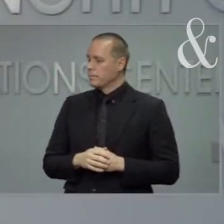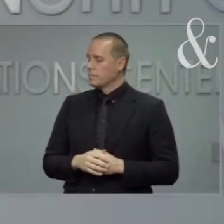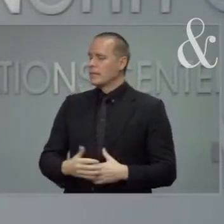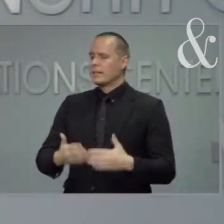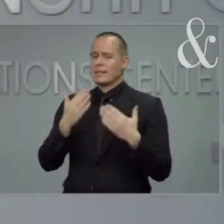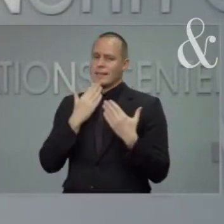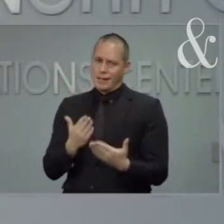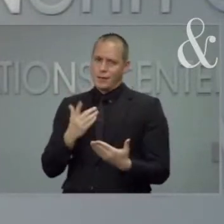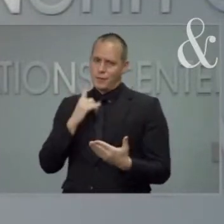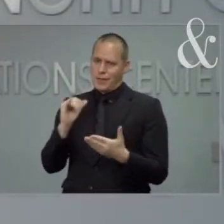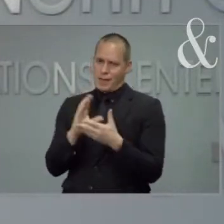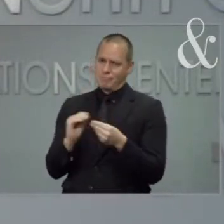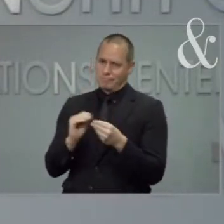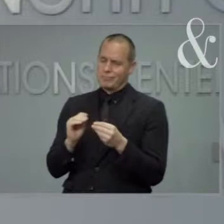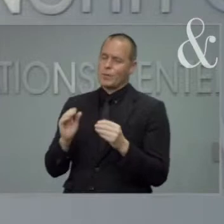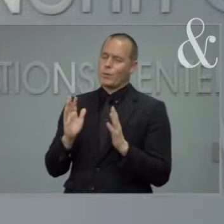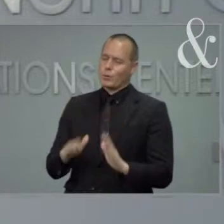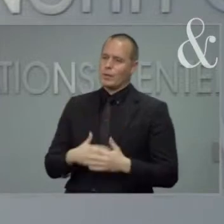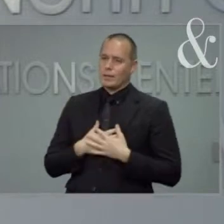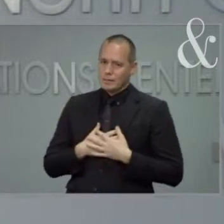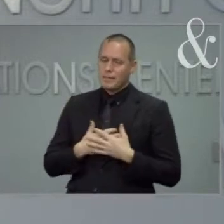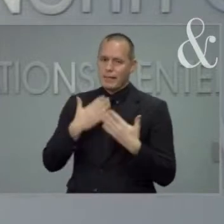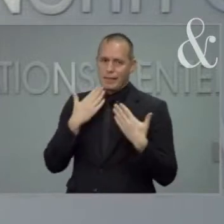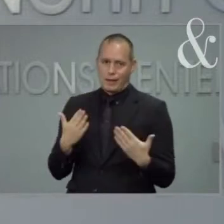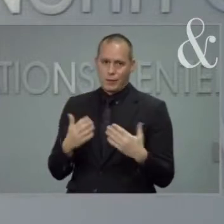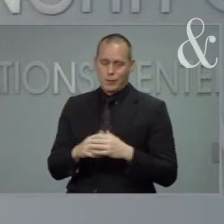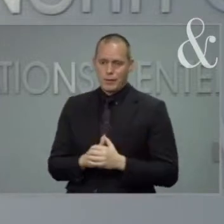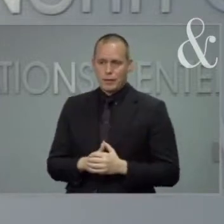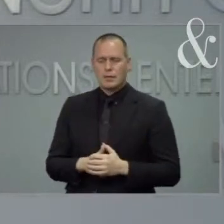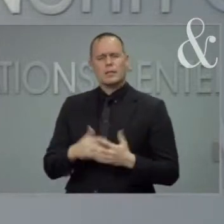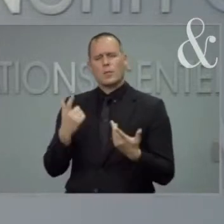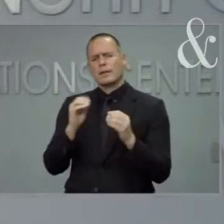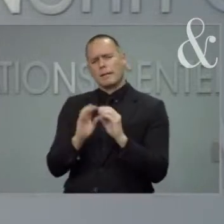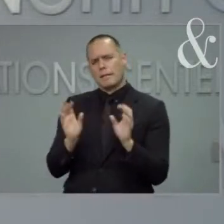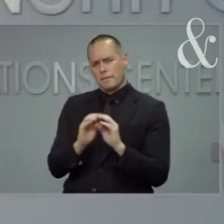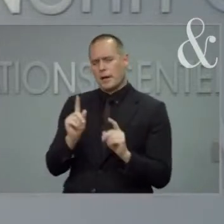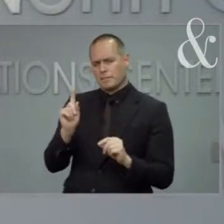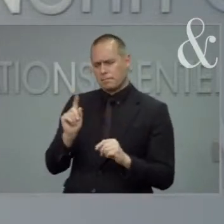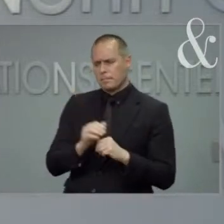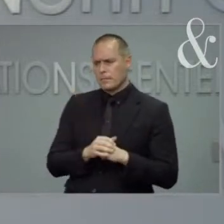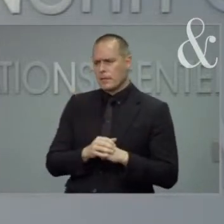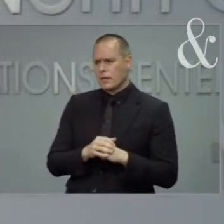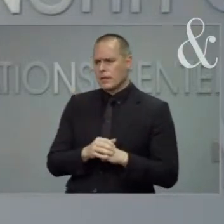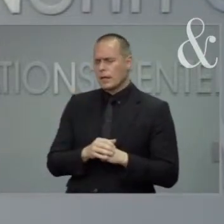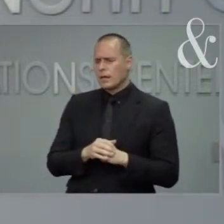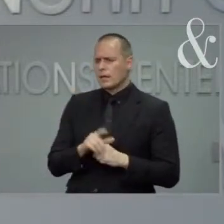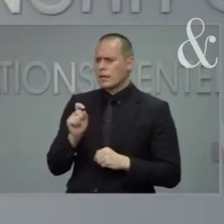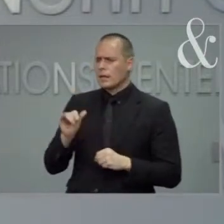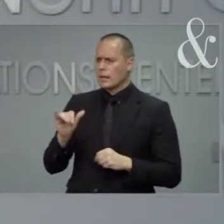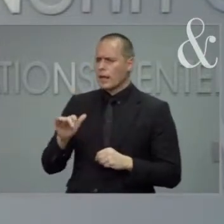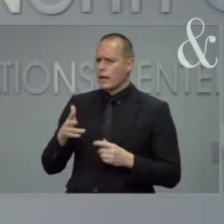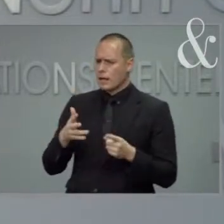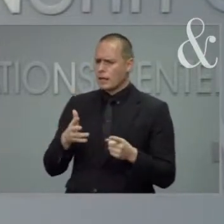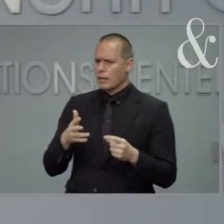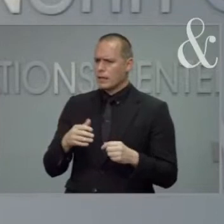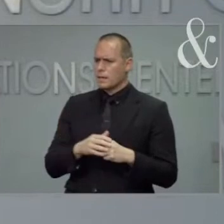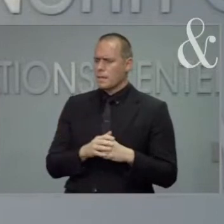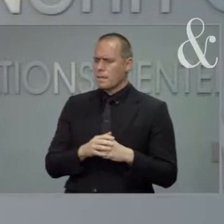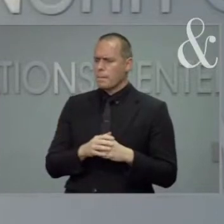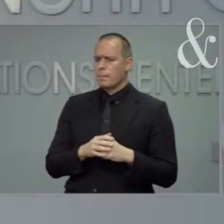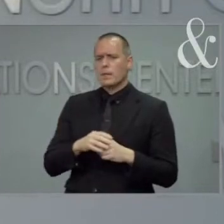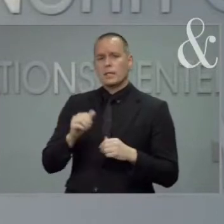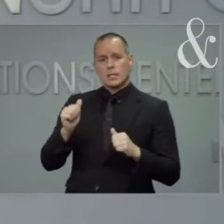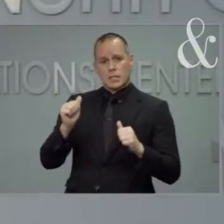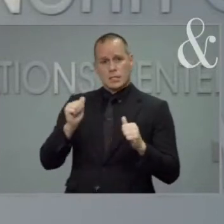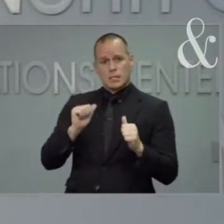Thank you so much for that thorough answer. I really appreciate it. One quick clarification, does the reopening of 50% for